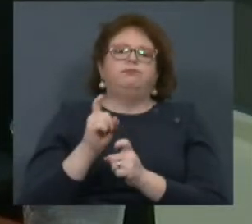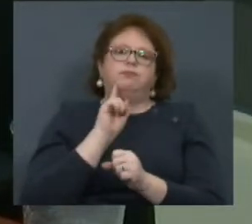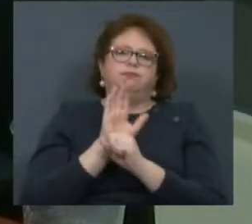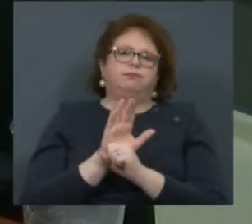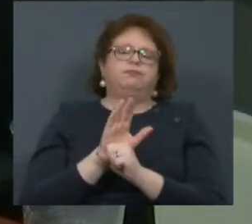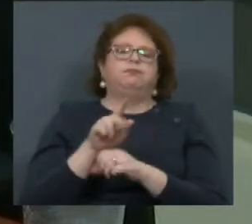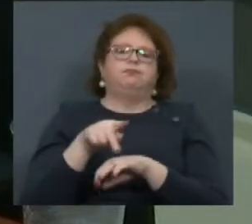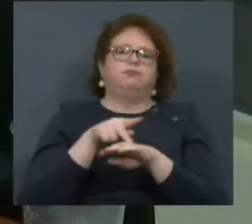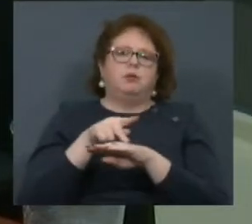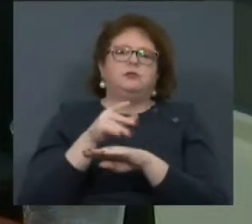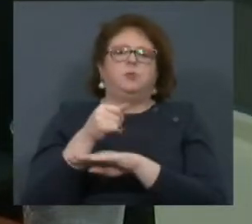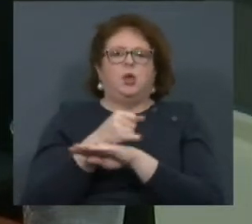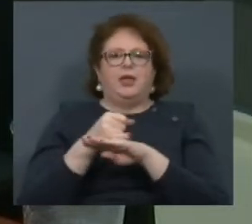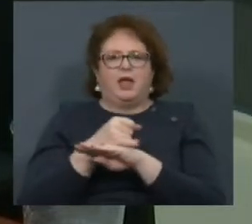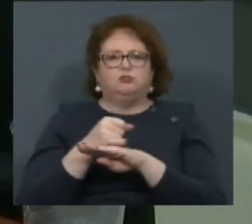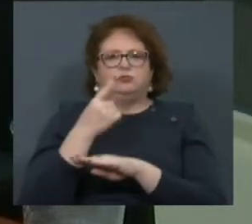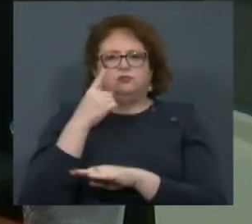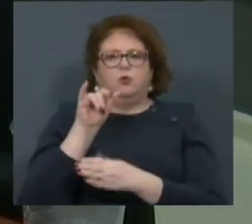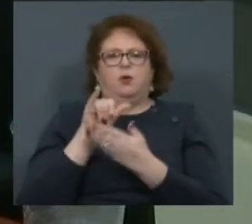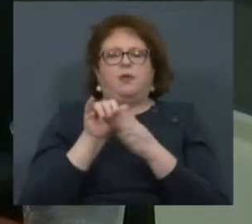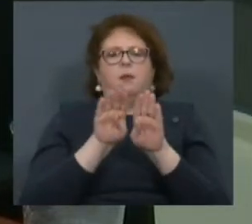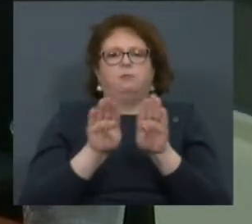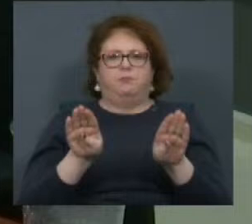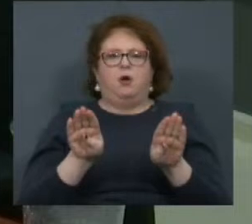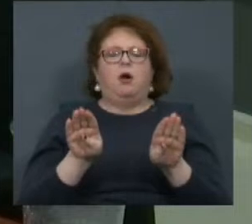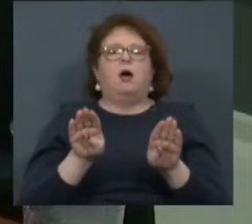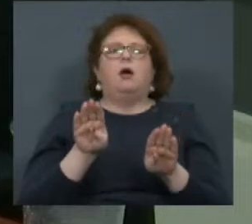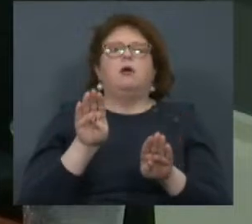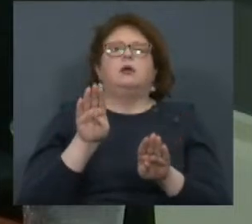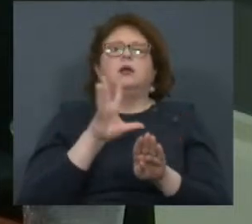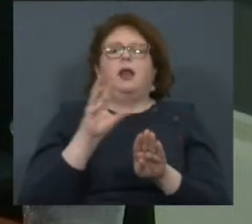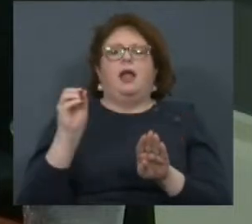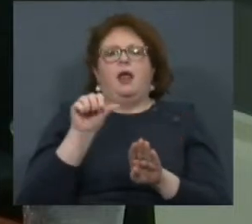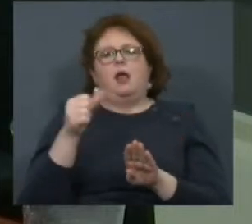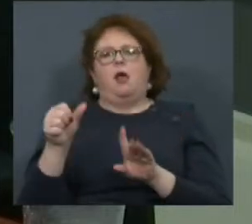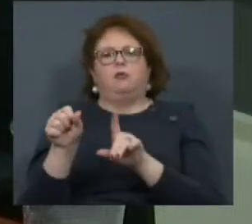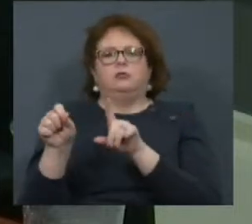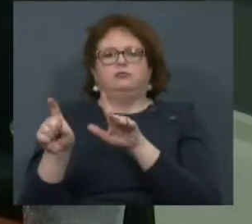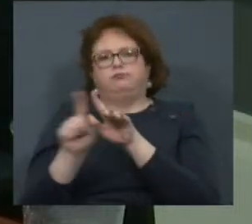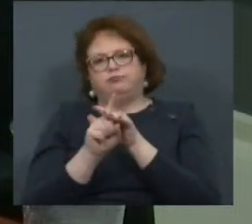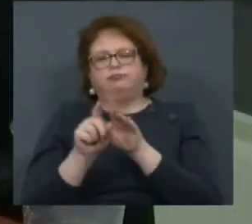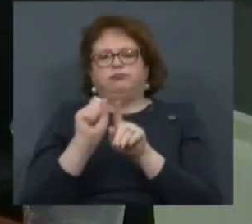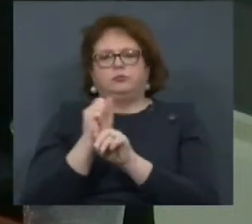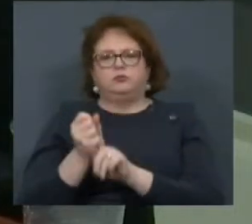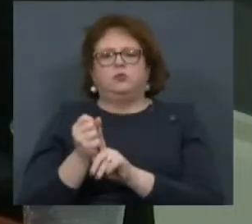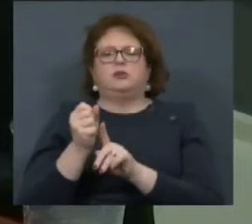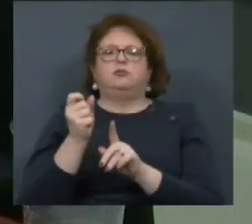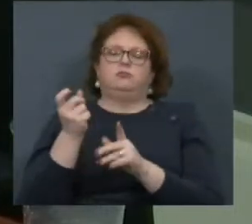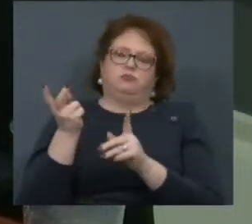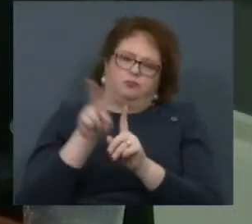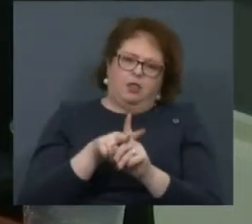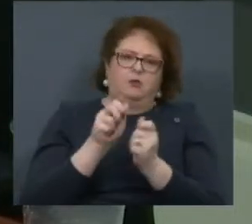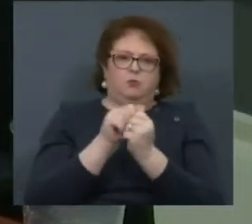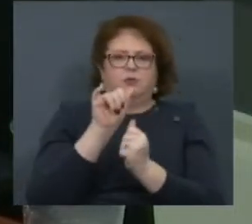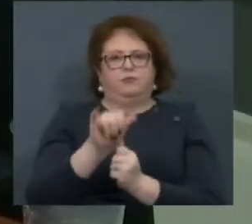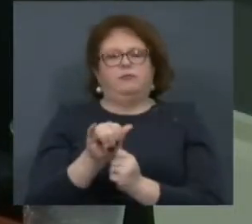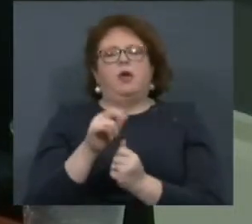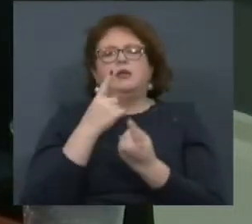the principal of an interest on the bonds, prescribing other matters relating thereto, to declare an emergency.